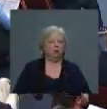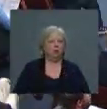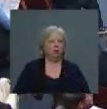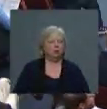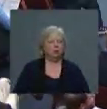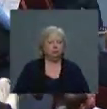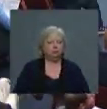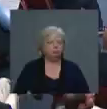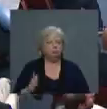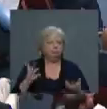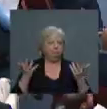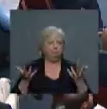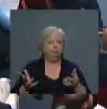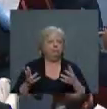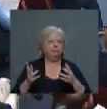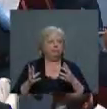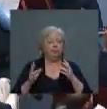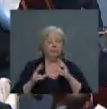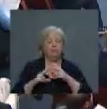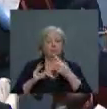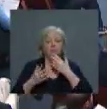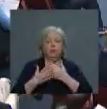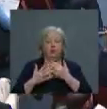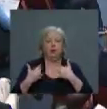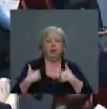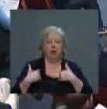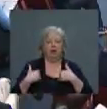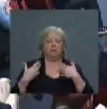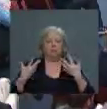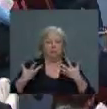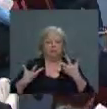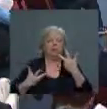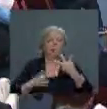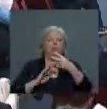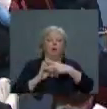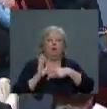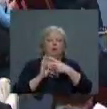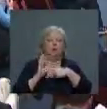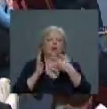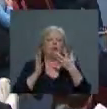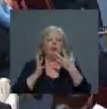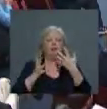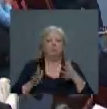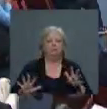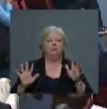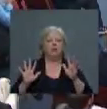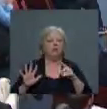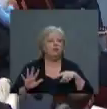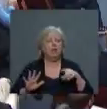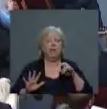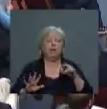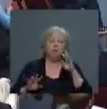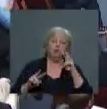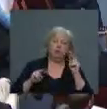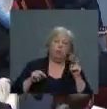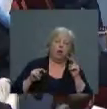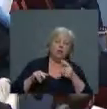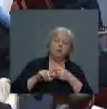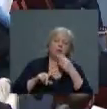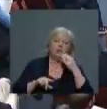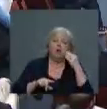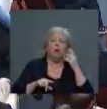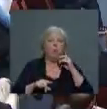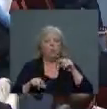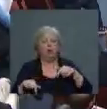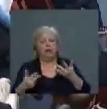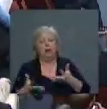Okay. All right, very good. We've had the three readings of the ordinances. For those who might be watching or are here in